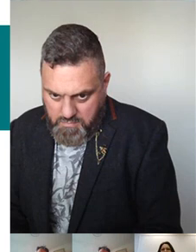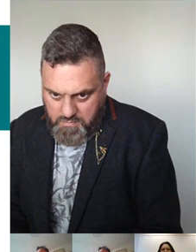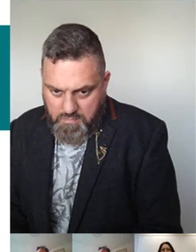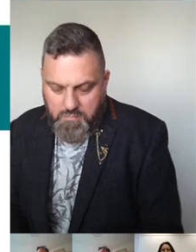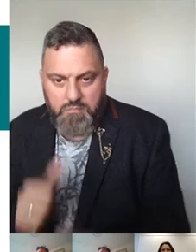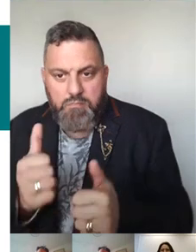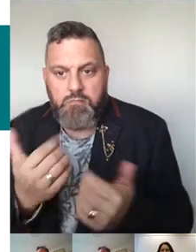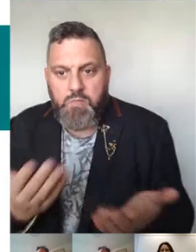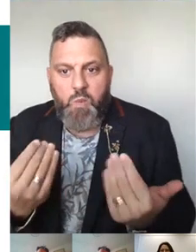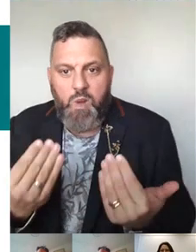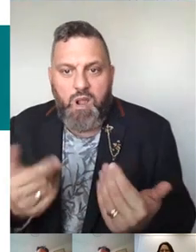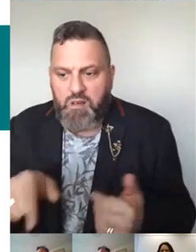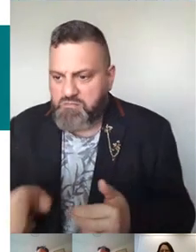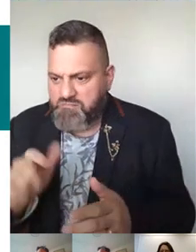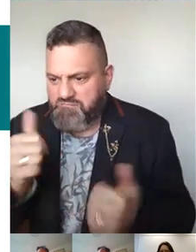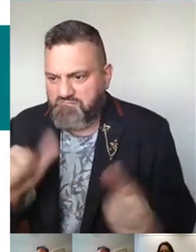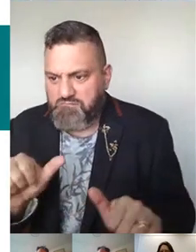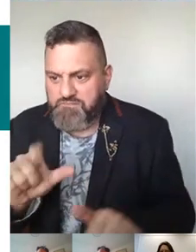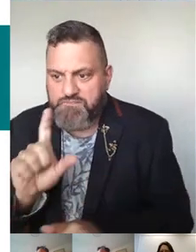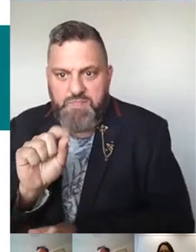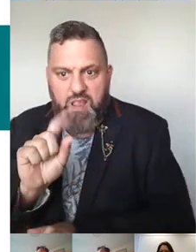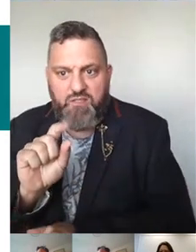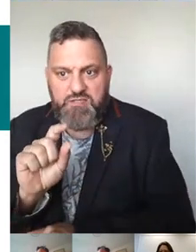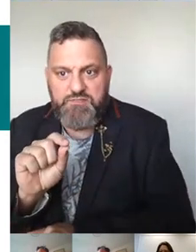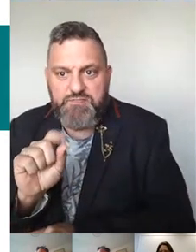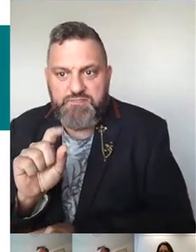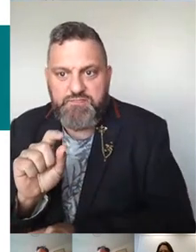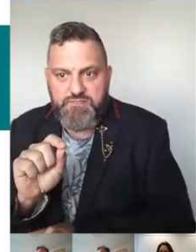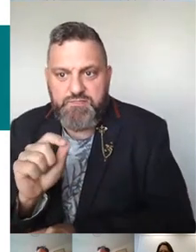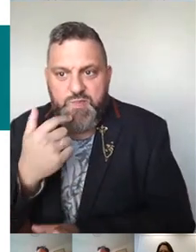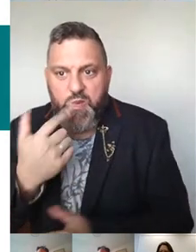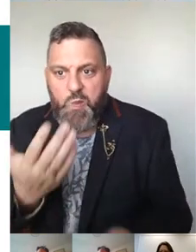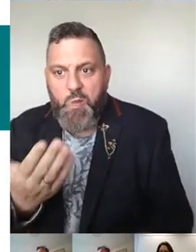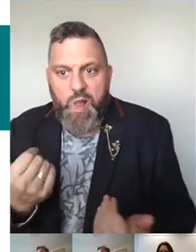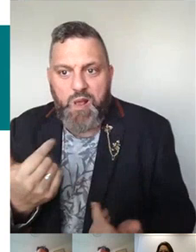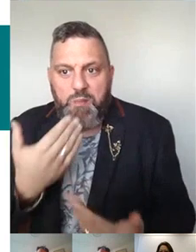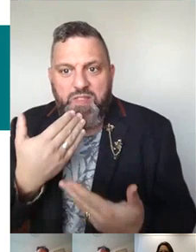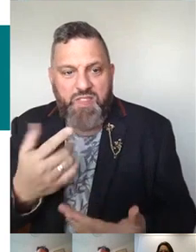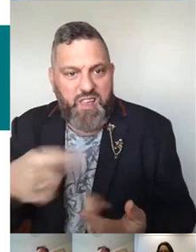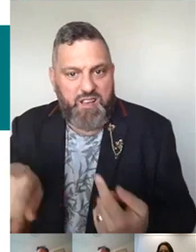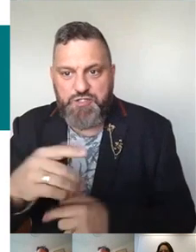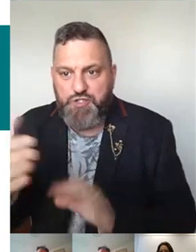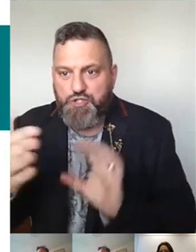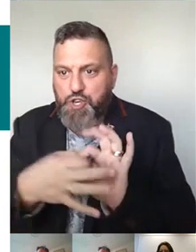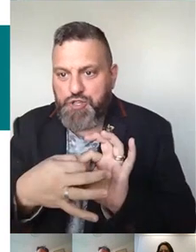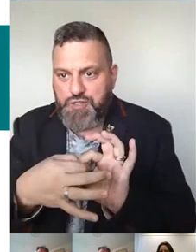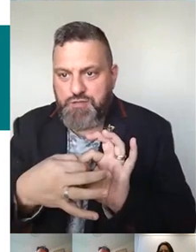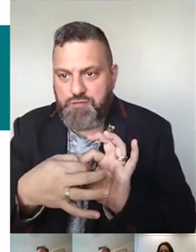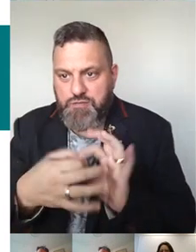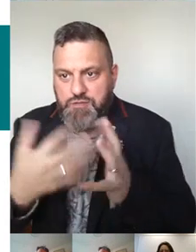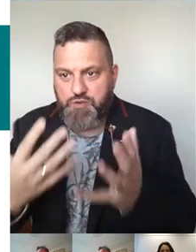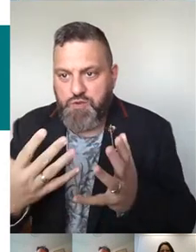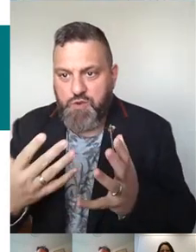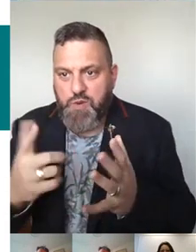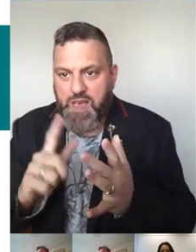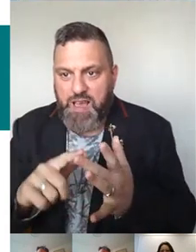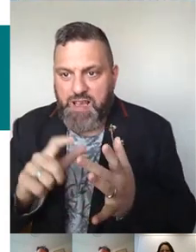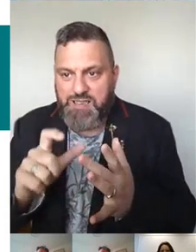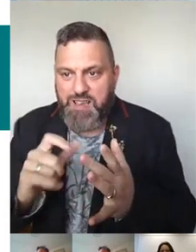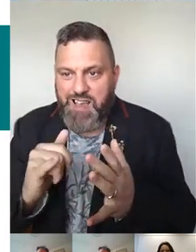Hey, welcome. It's just turned 11 o'clock. So welcome and thank you for joining today's ICS